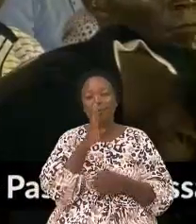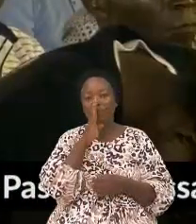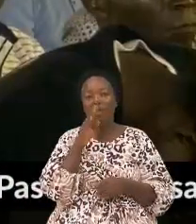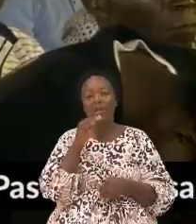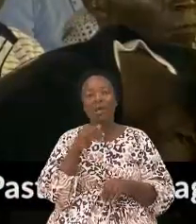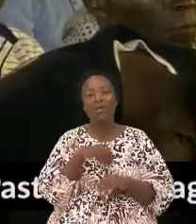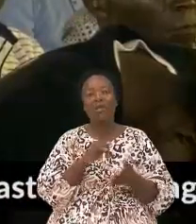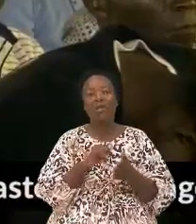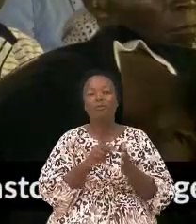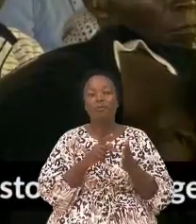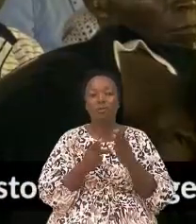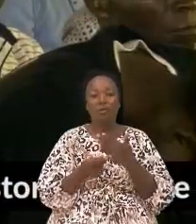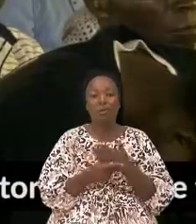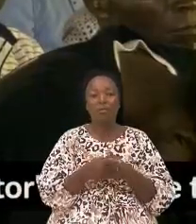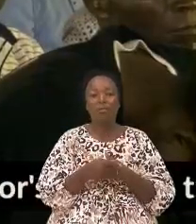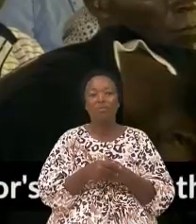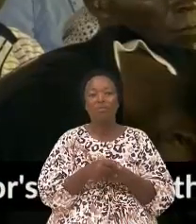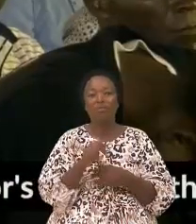Breakfast with Jesus.